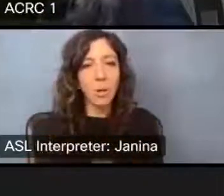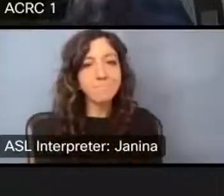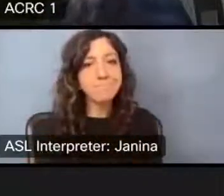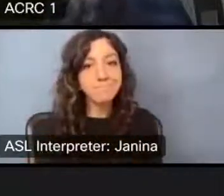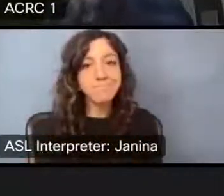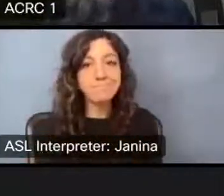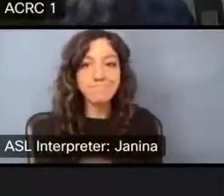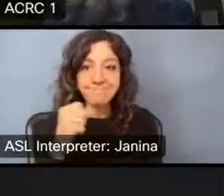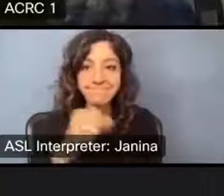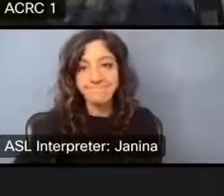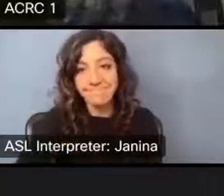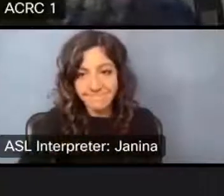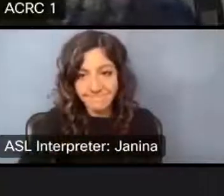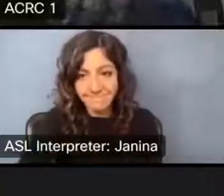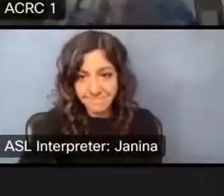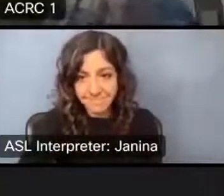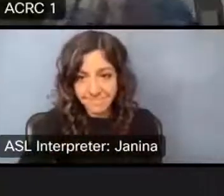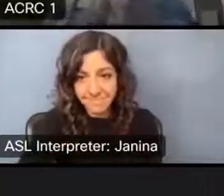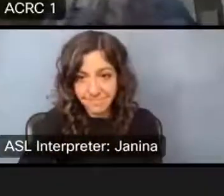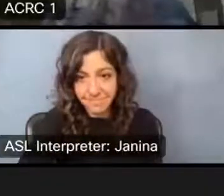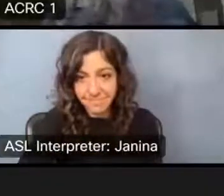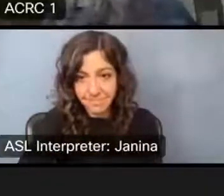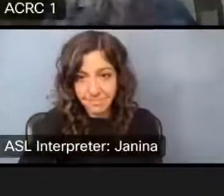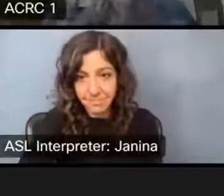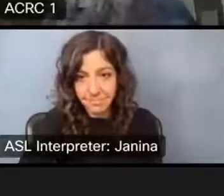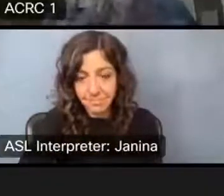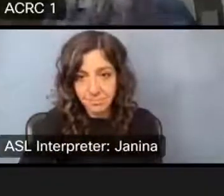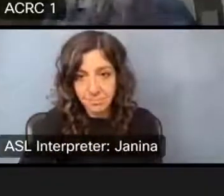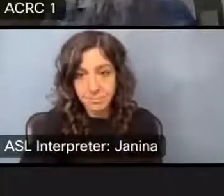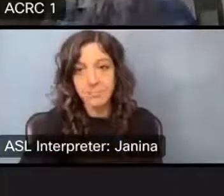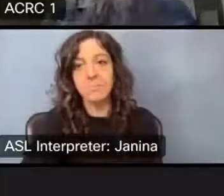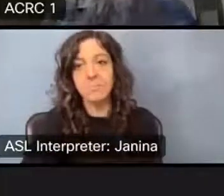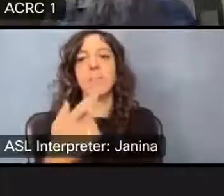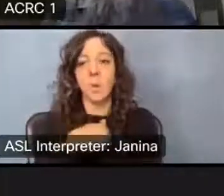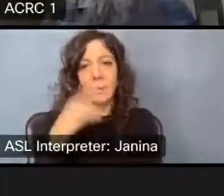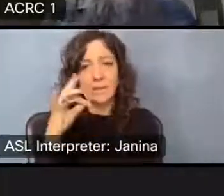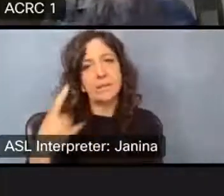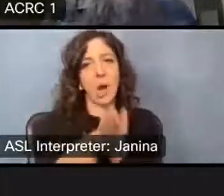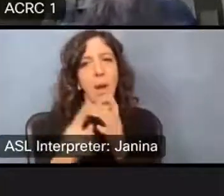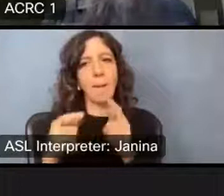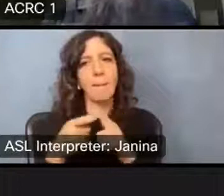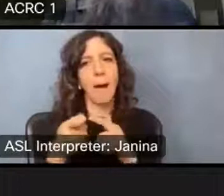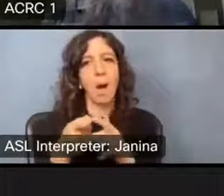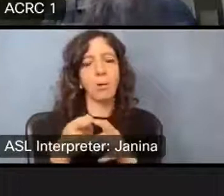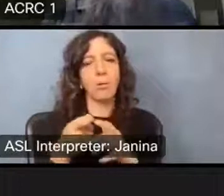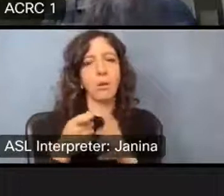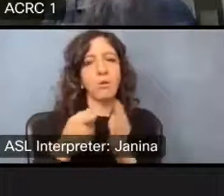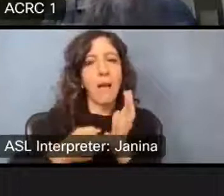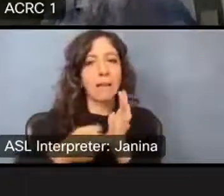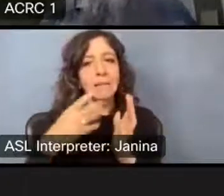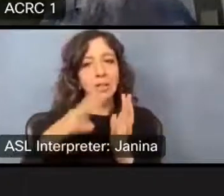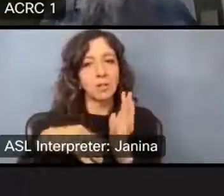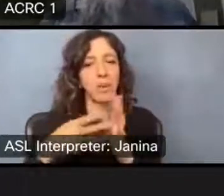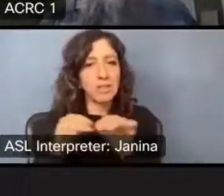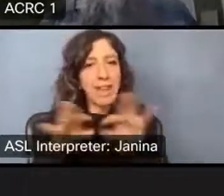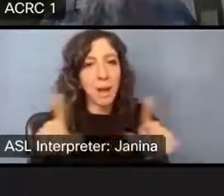Yeah, and again, we did have a discussion about getting the rates and the spreadsheets out to folks as well, so that they could take a look at them too. So again,